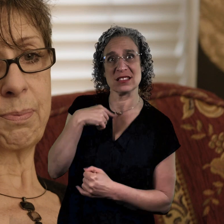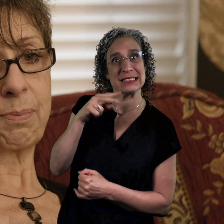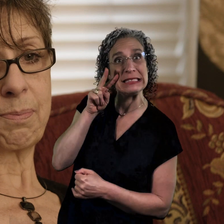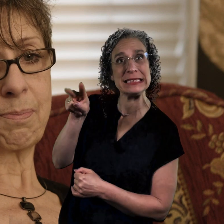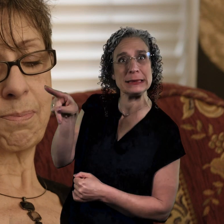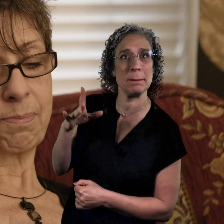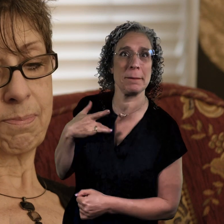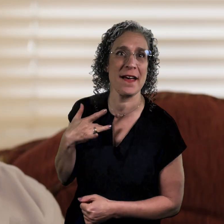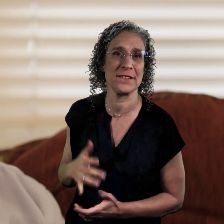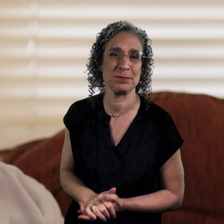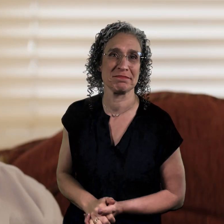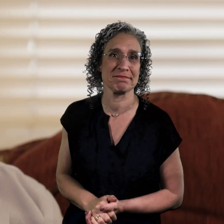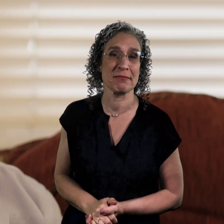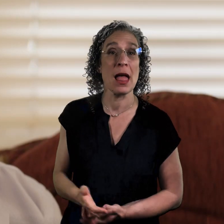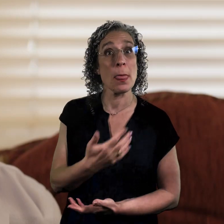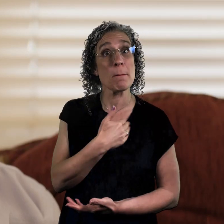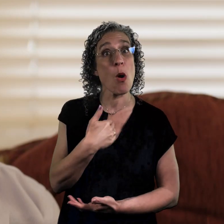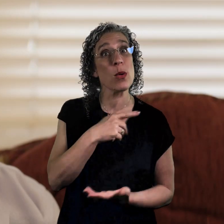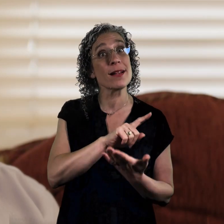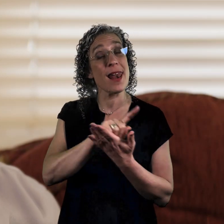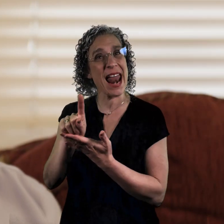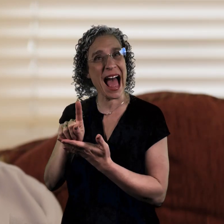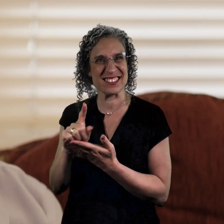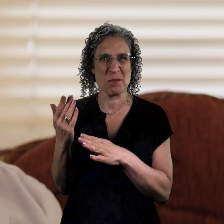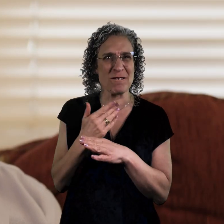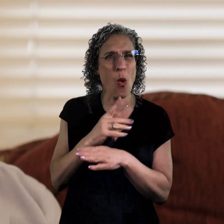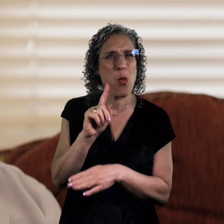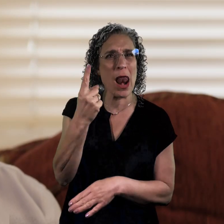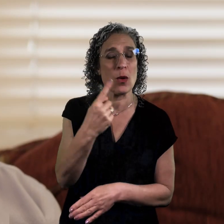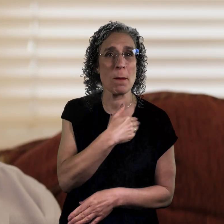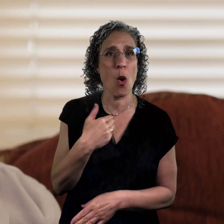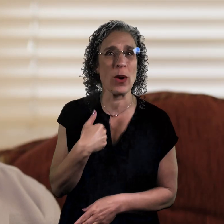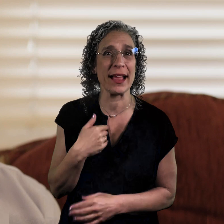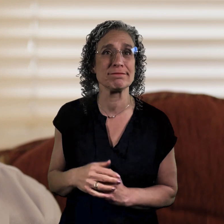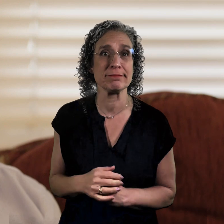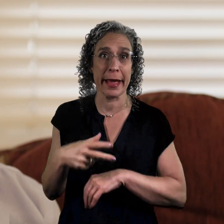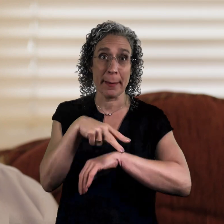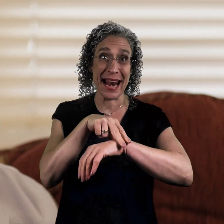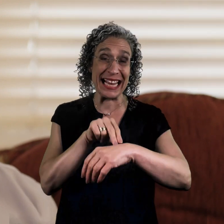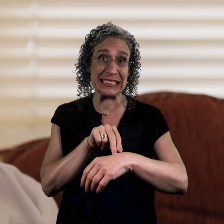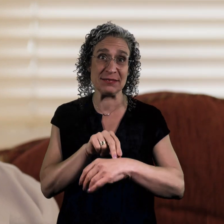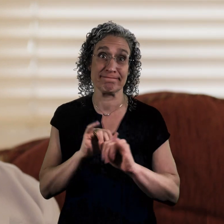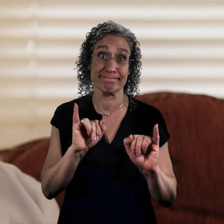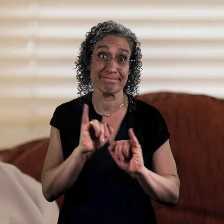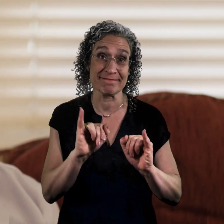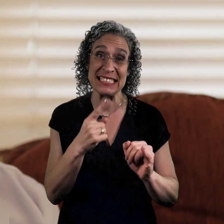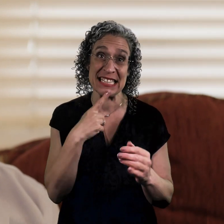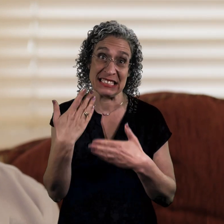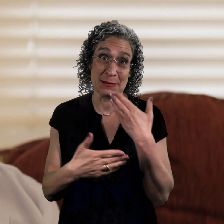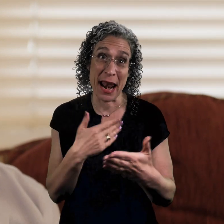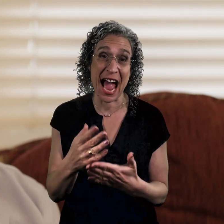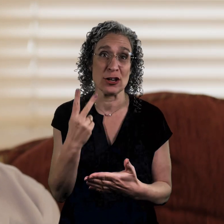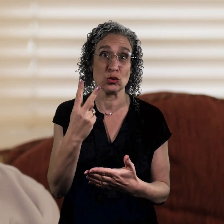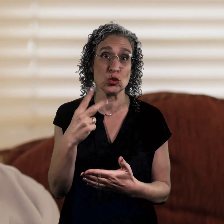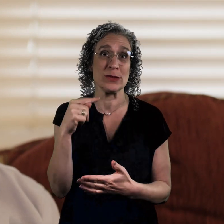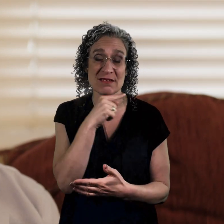mouth. Then 20 to 1 in the morning, my doorbell rings. But instead of Chris and Phil, there's 2 policemen. They said Chris has been involved